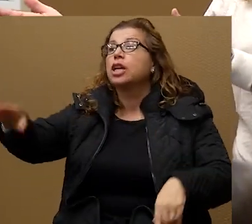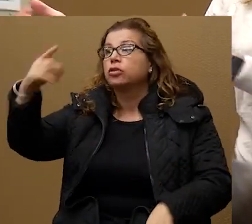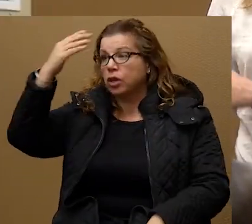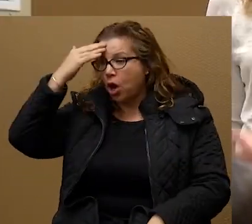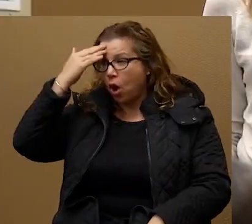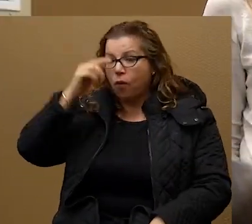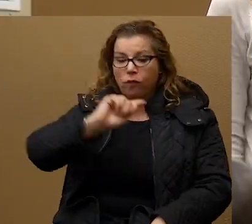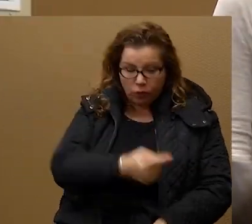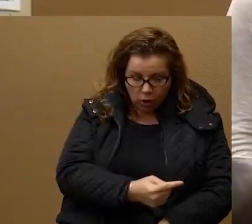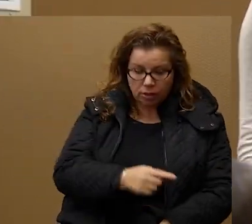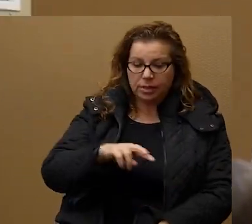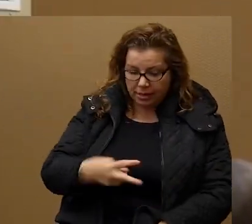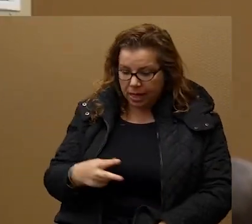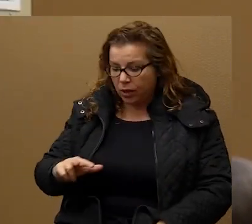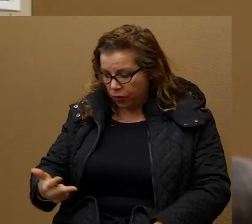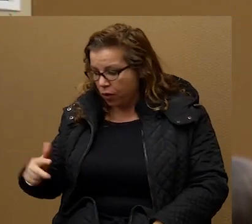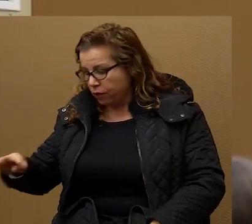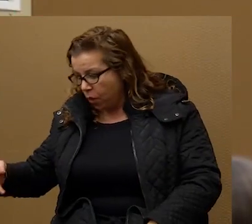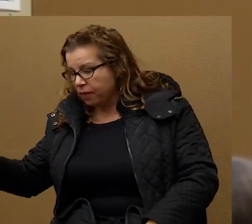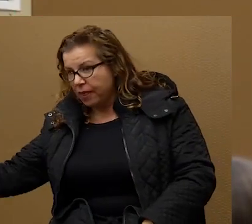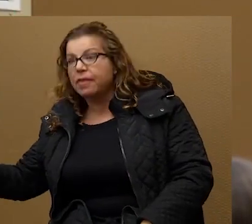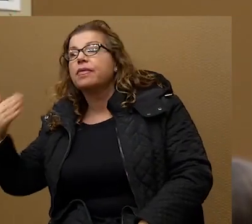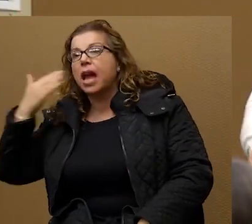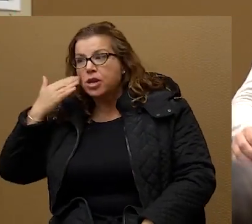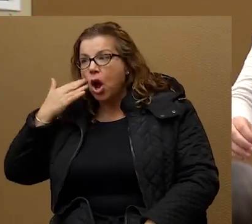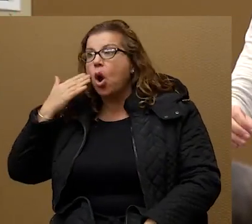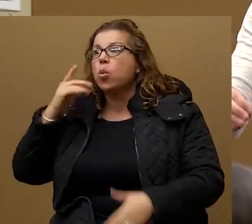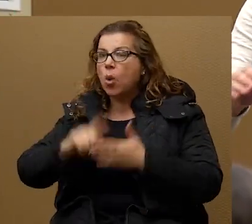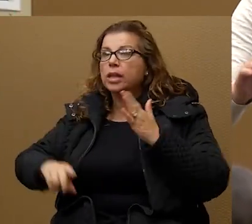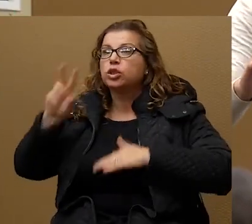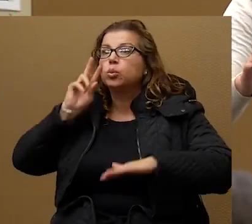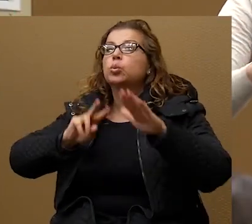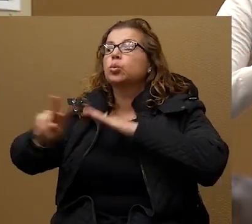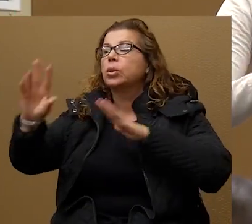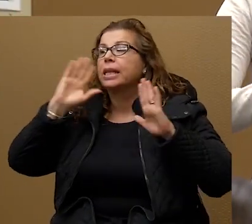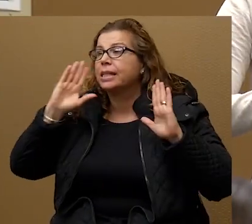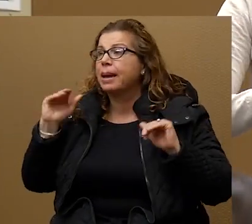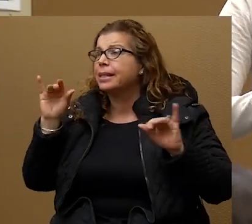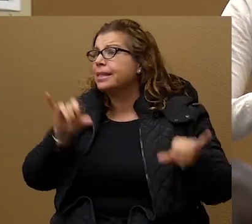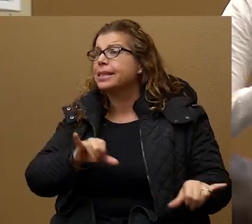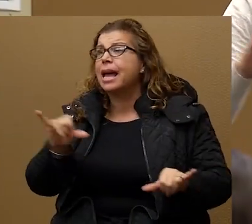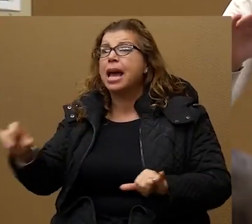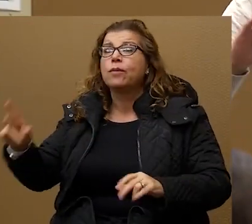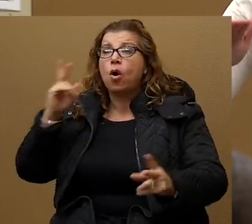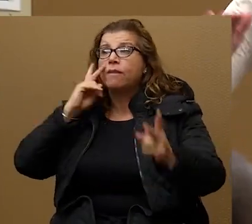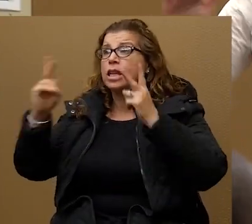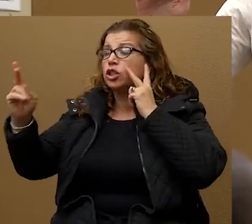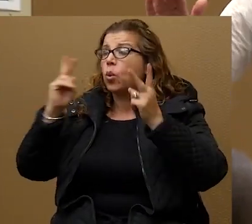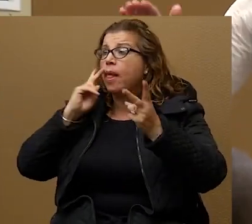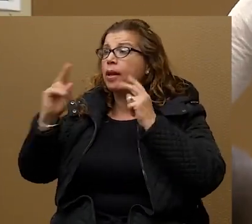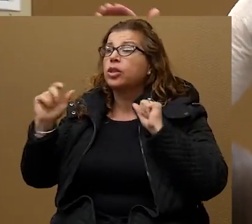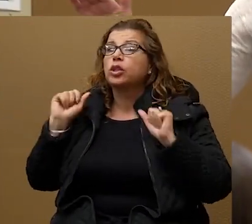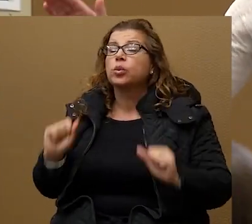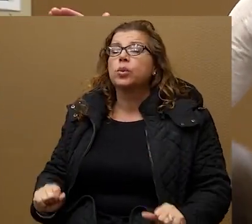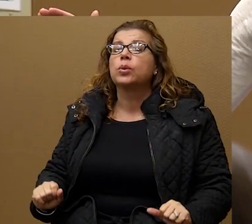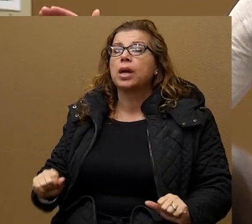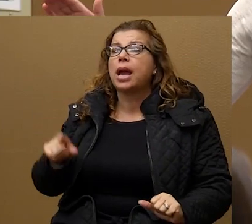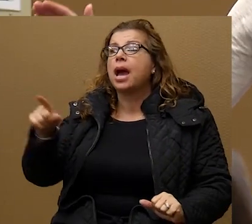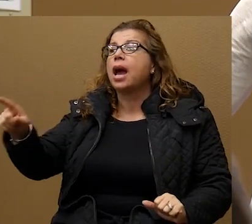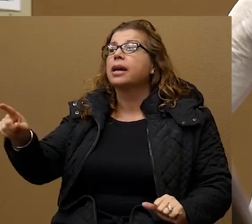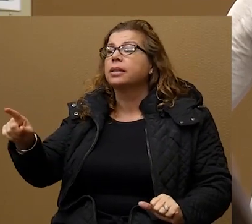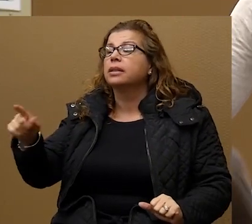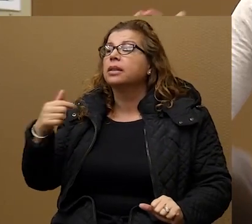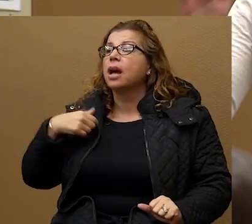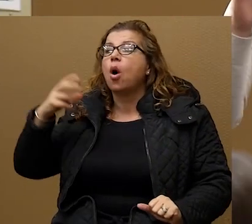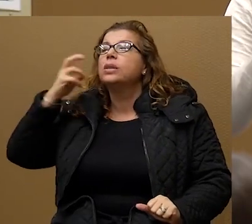this and this and this. Same thing could be for visual impairments. You can have them touch all the things that they're going to do so then